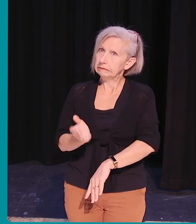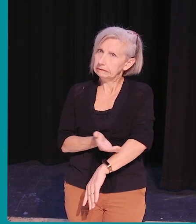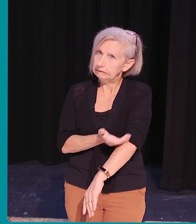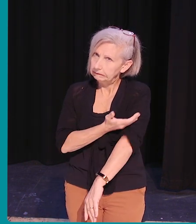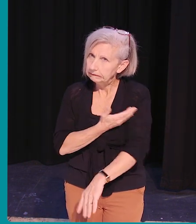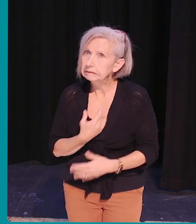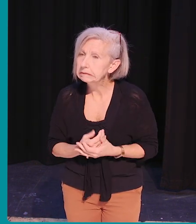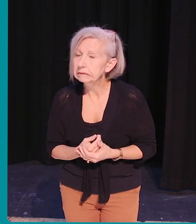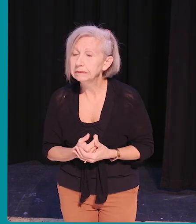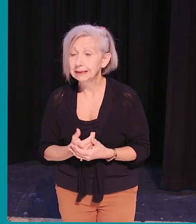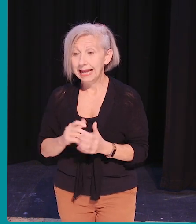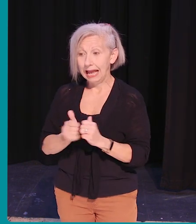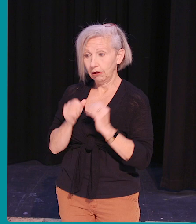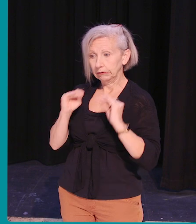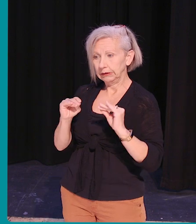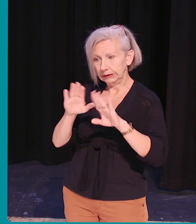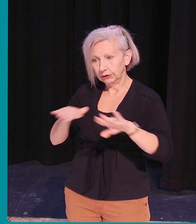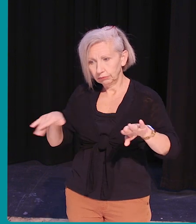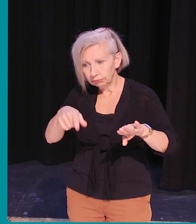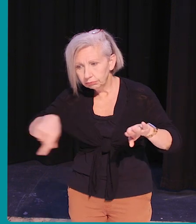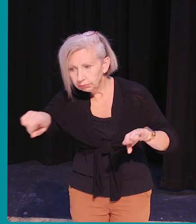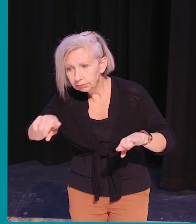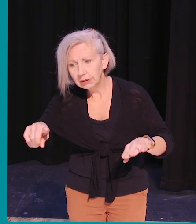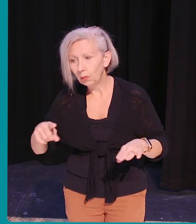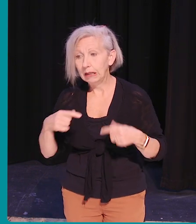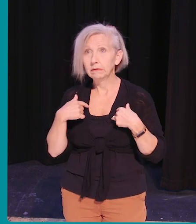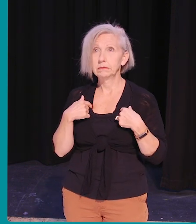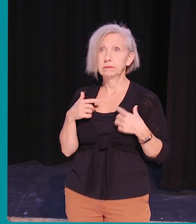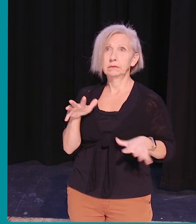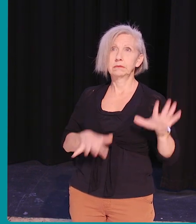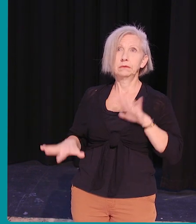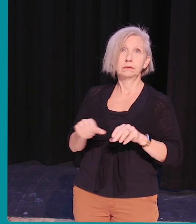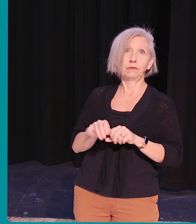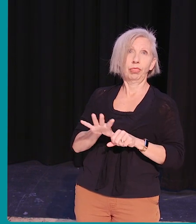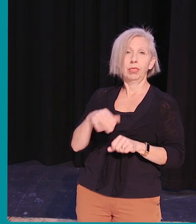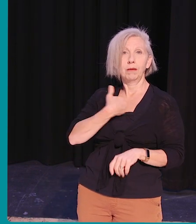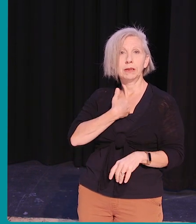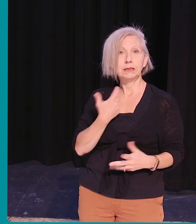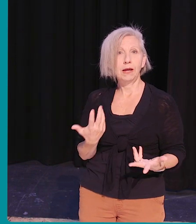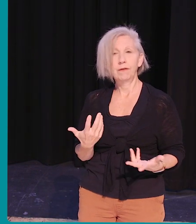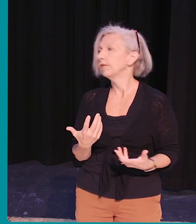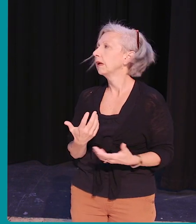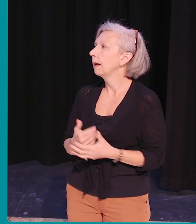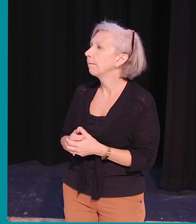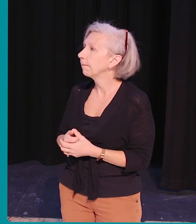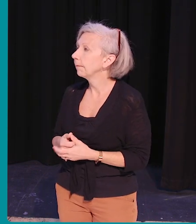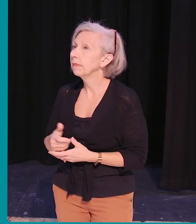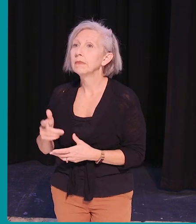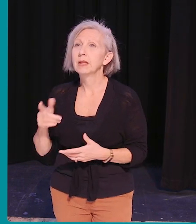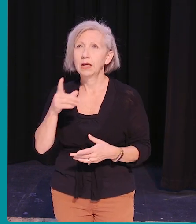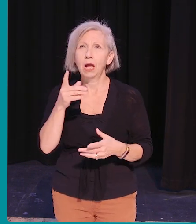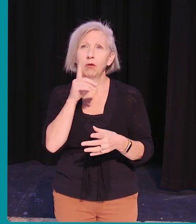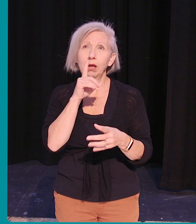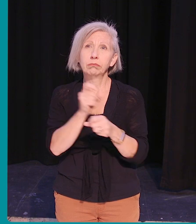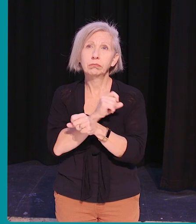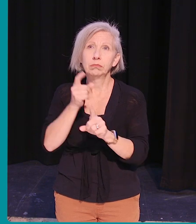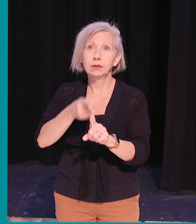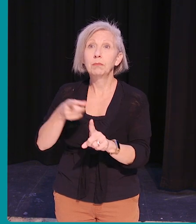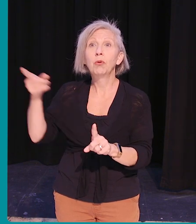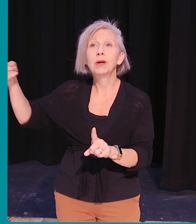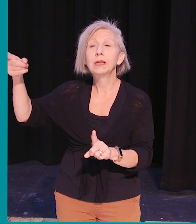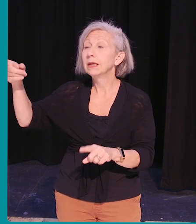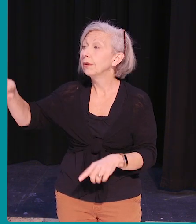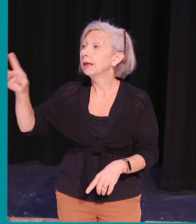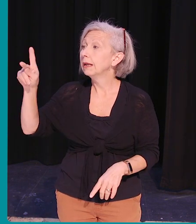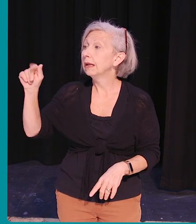those struggles in schools, we see those struggles at homes with parents and so on. Here's the bottom line. What's your name, ma'am? Katie? Katie, what do you